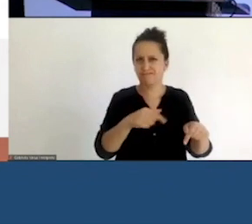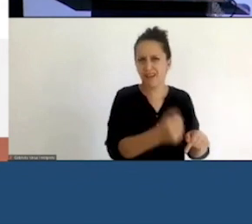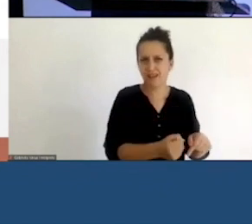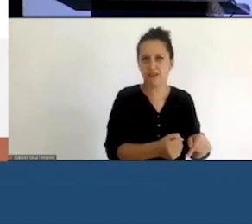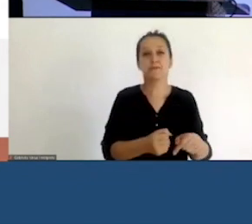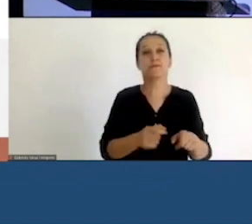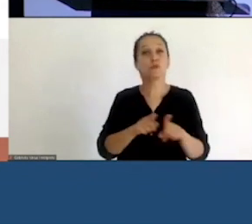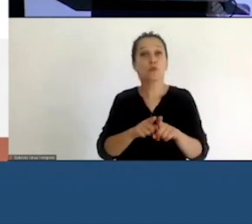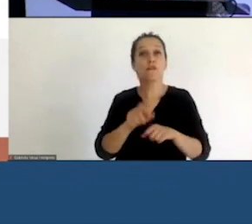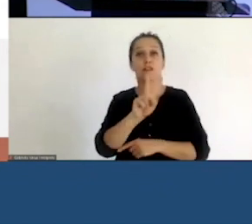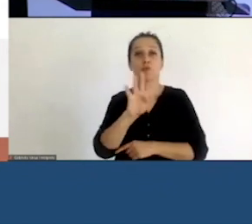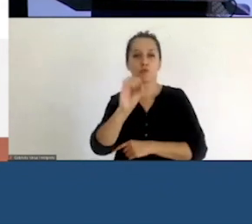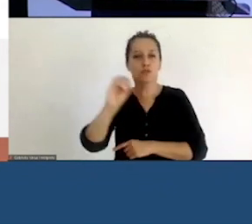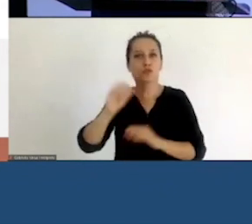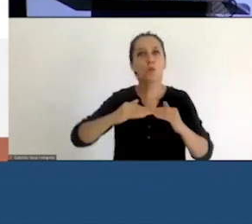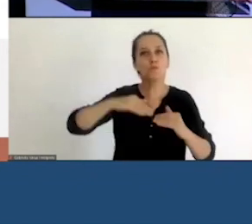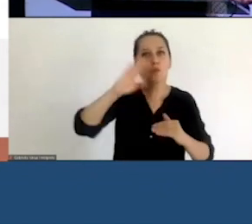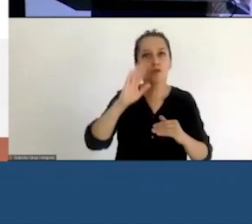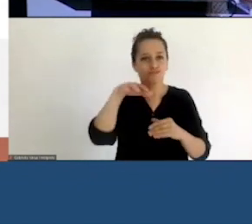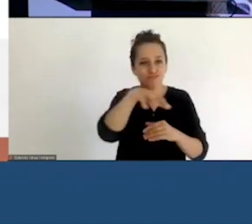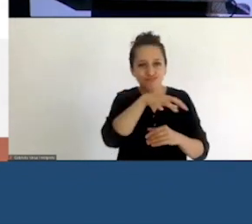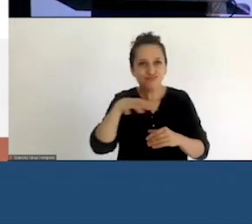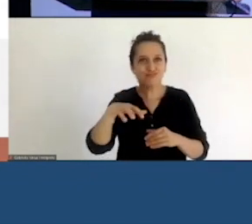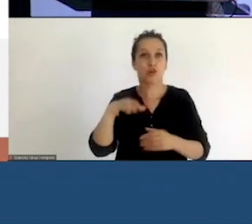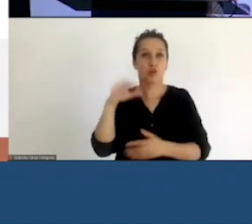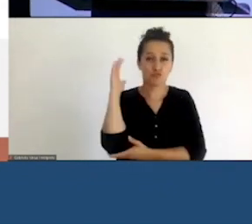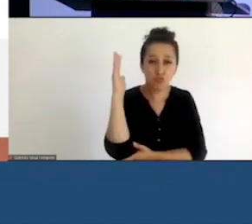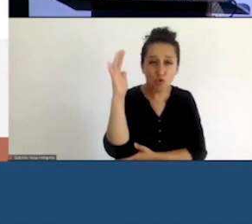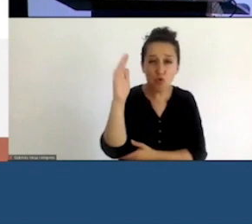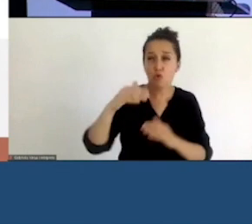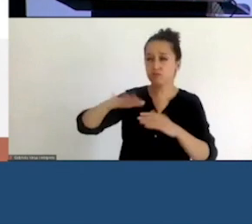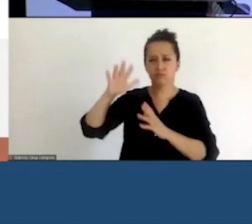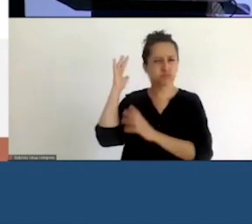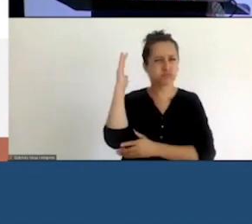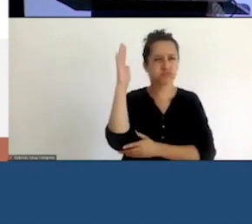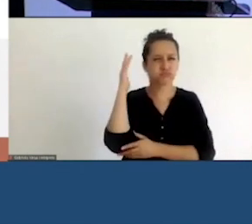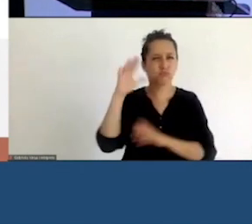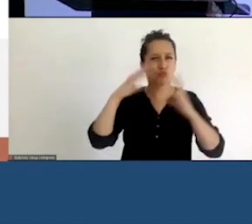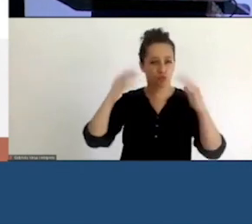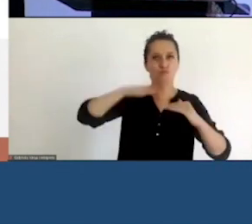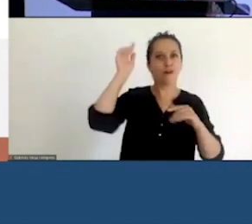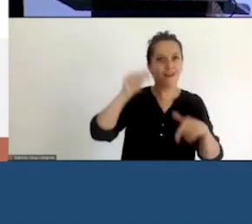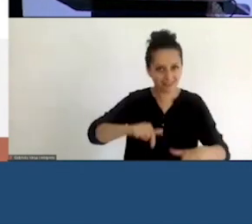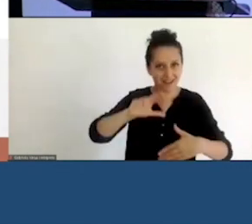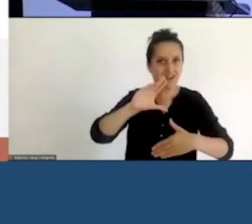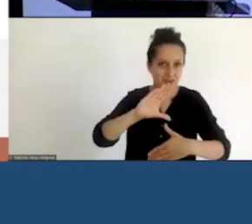terrestrial ecoregions, 24% of the total, 23% of the world's forests, highest